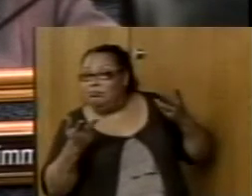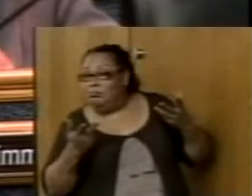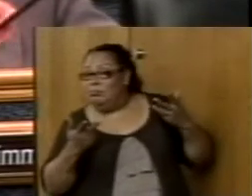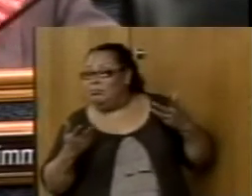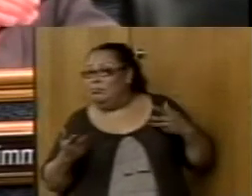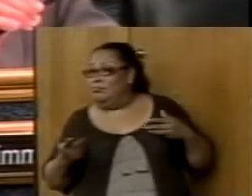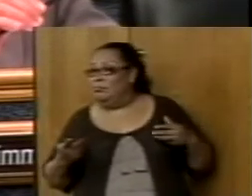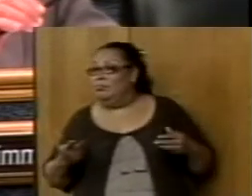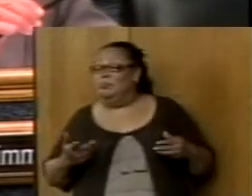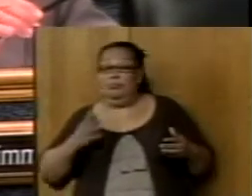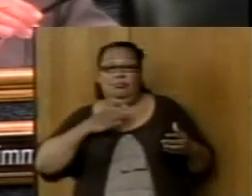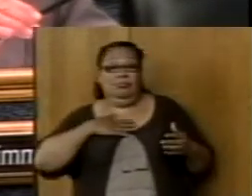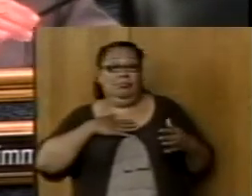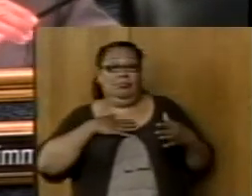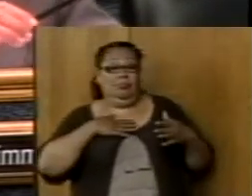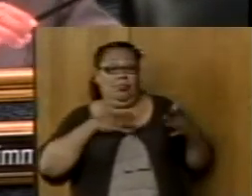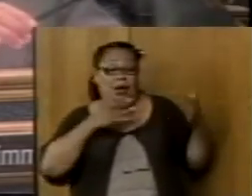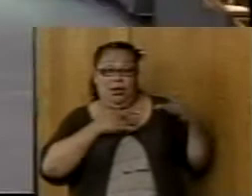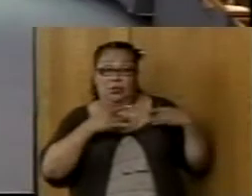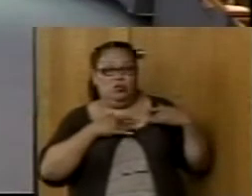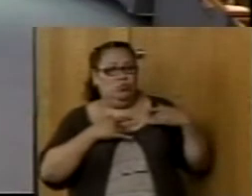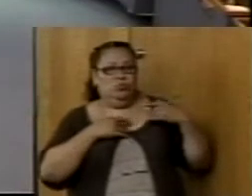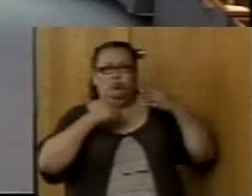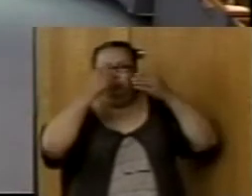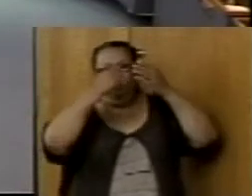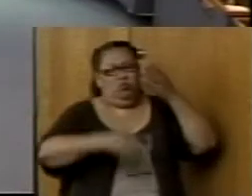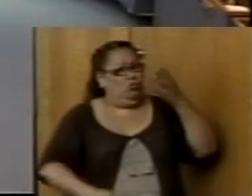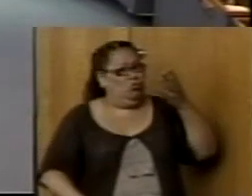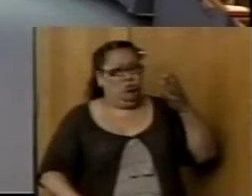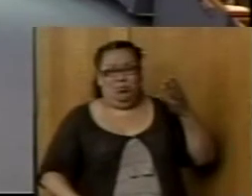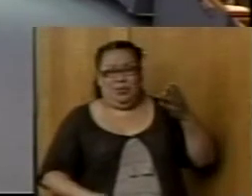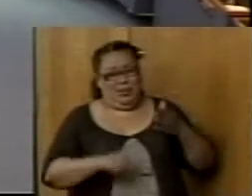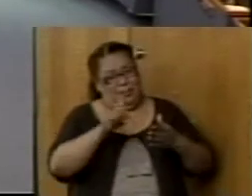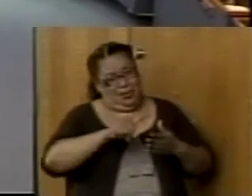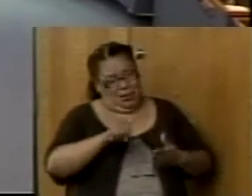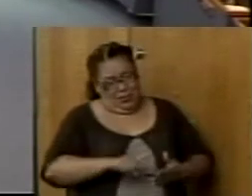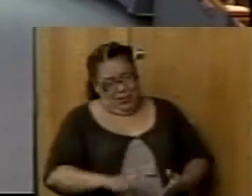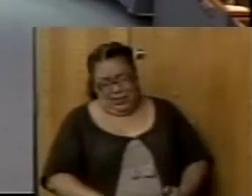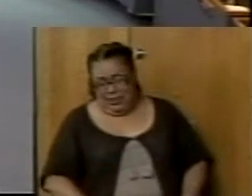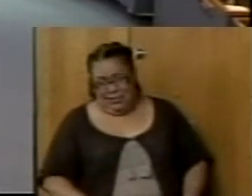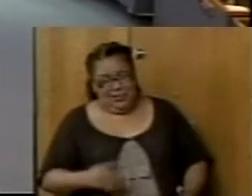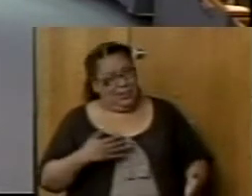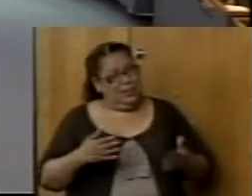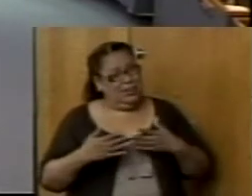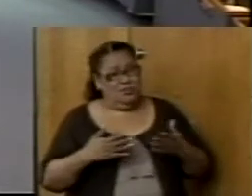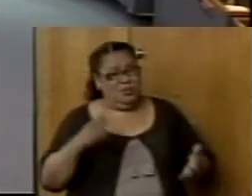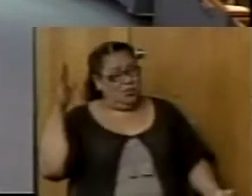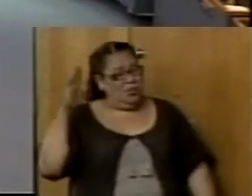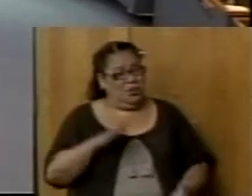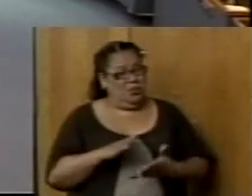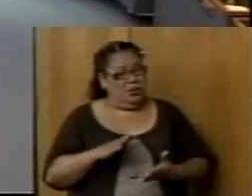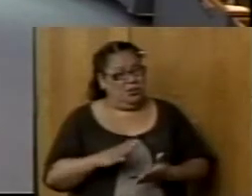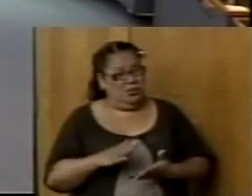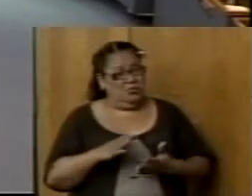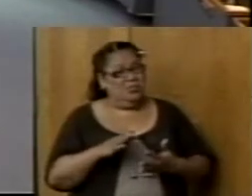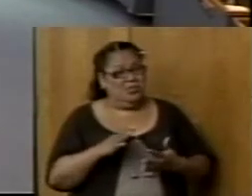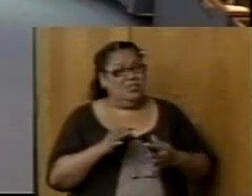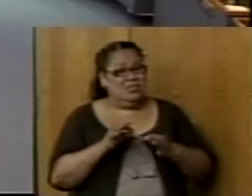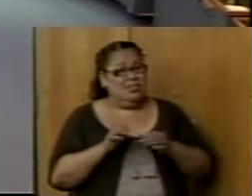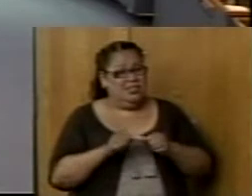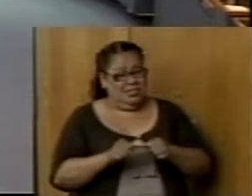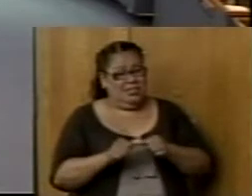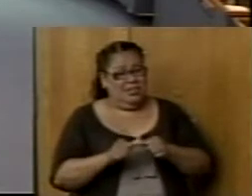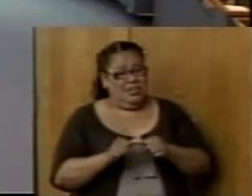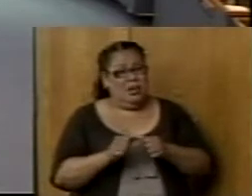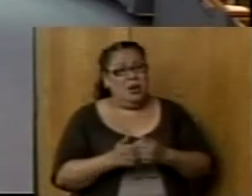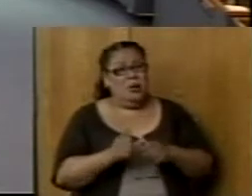Saavedra? No, my concern was that there were too many on the punch list. Yeah, I mean, even though they've been reduced, there's still a significant amount.